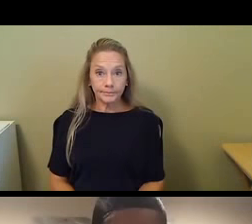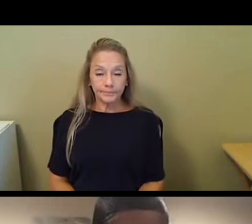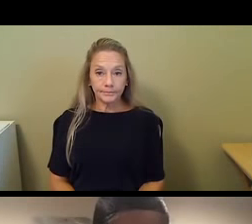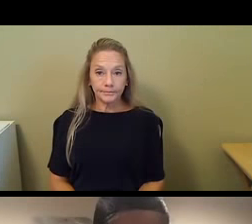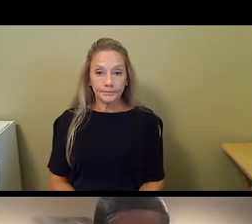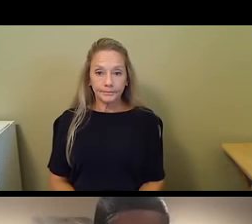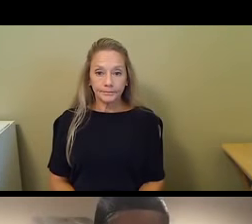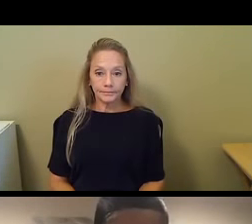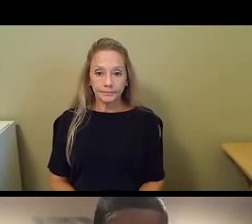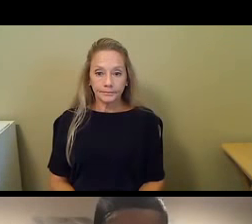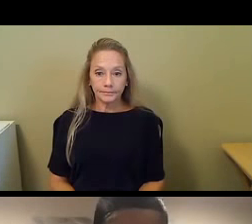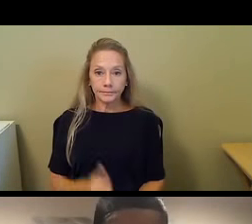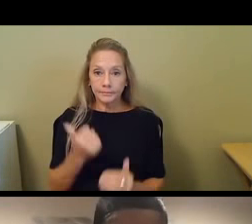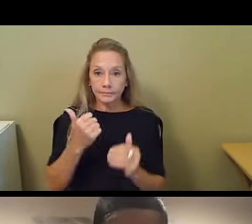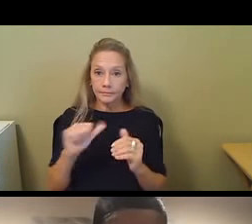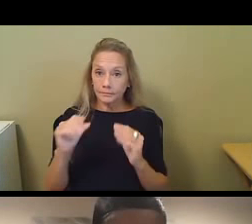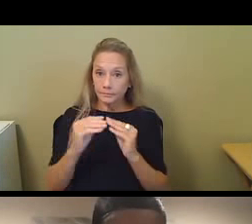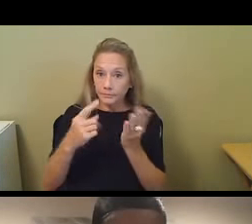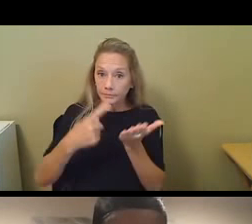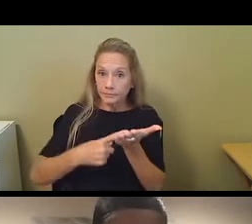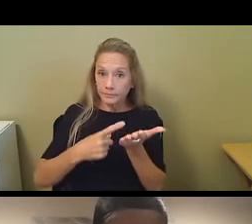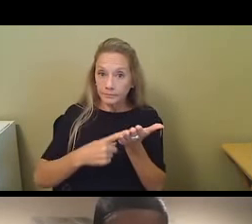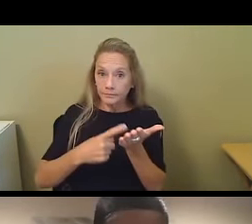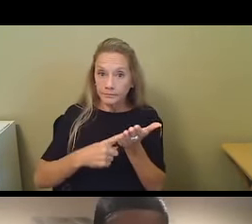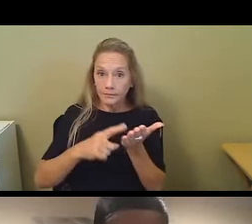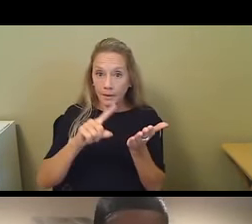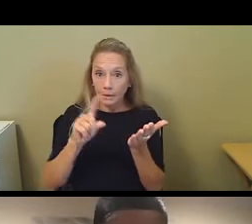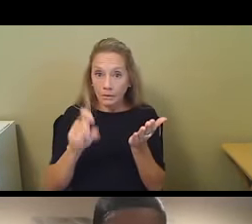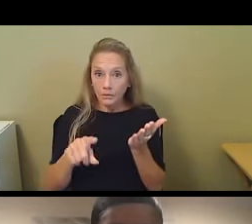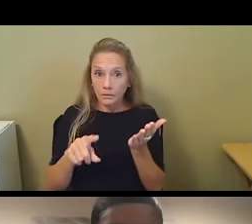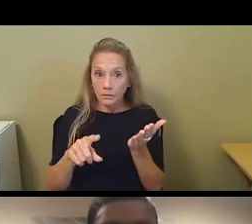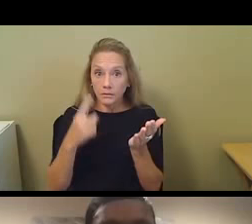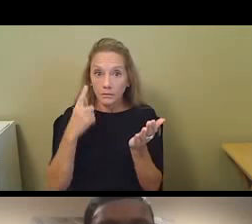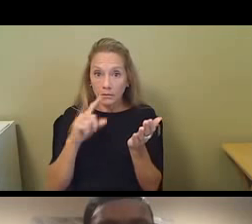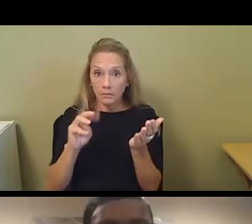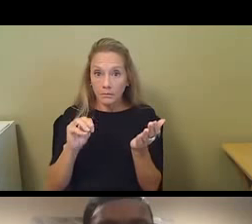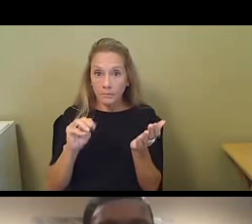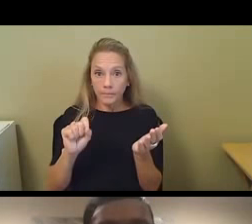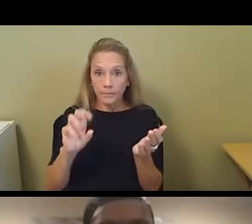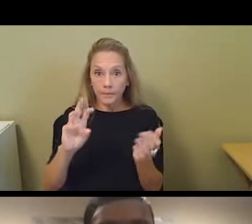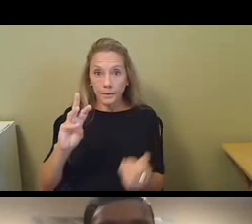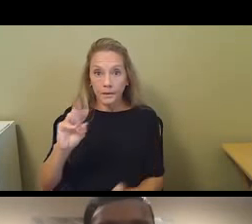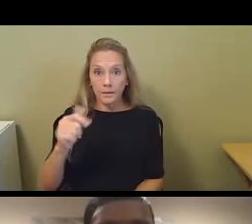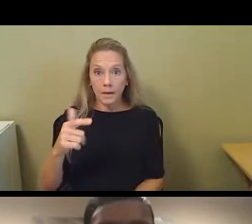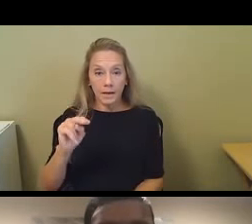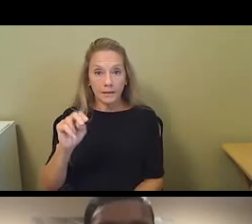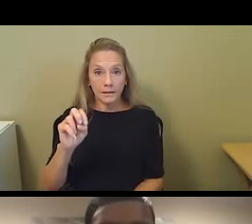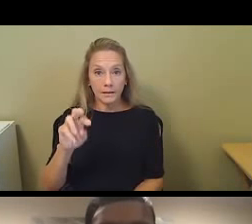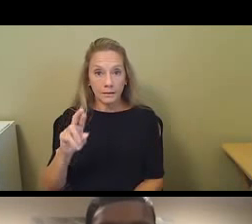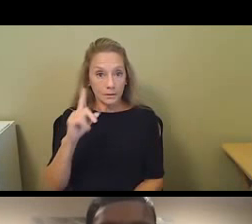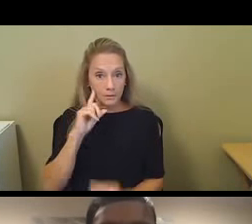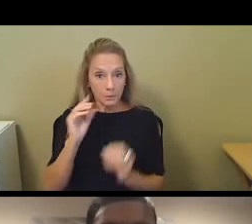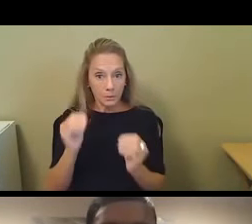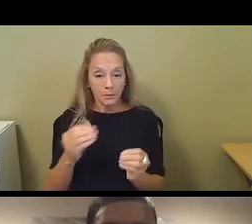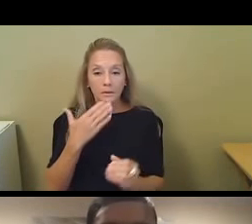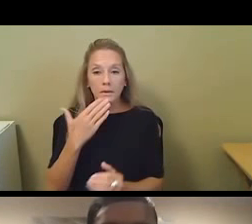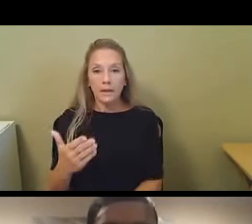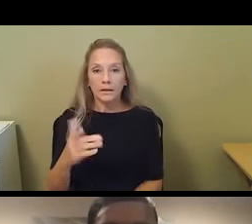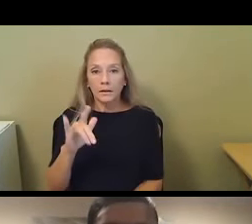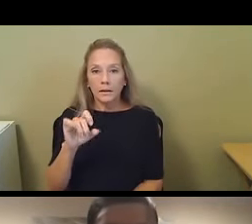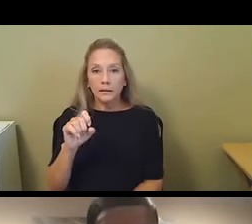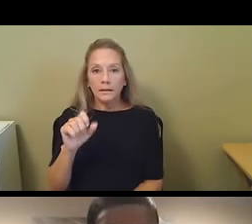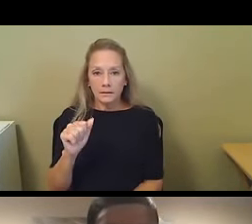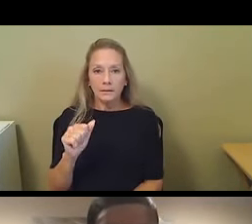Any other discussion or questions for Ms. Wagner? If not, Lisa, thank you very much